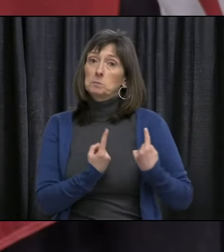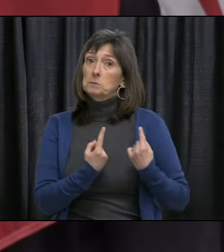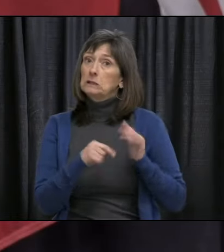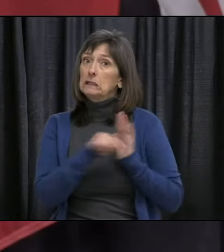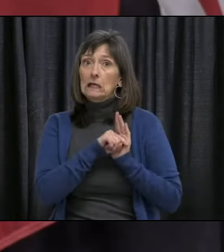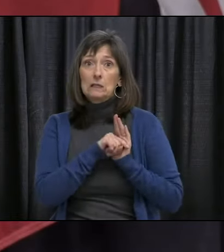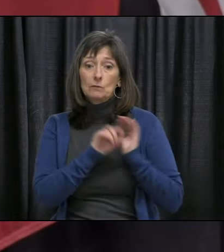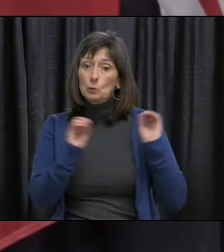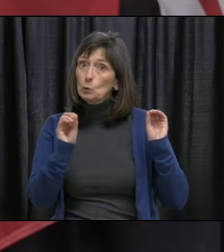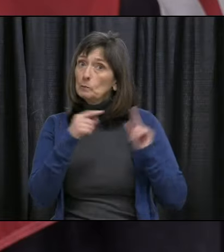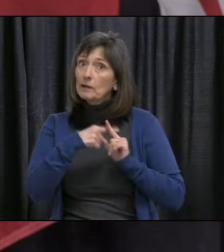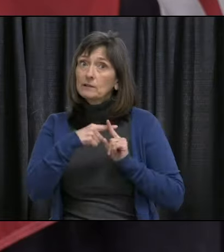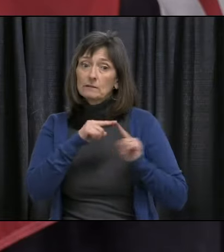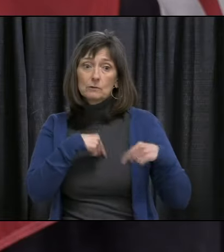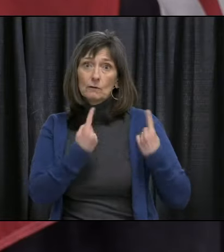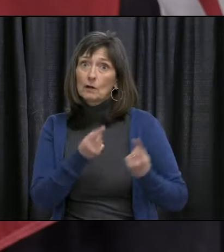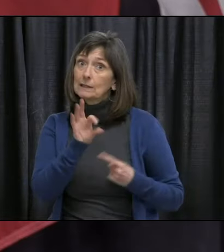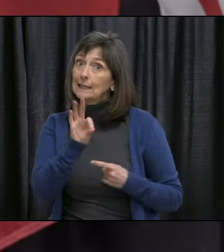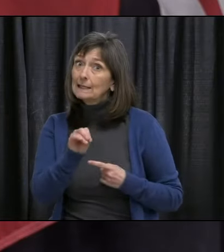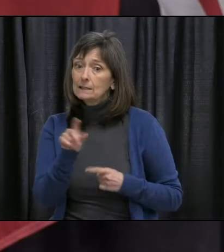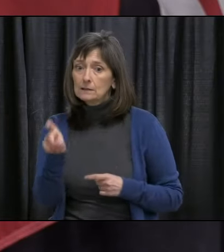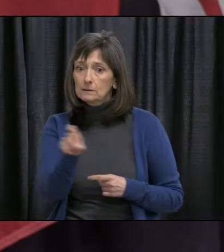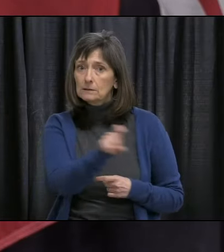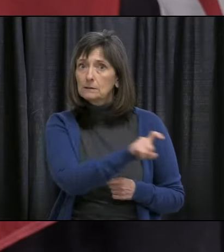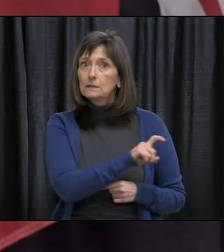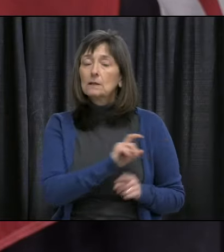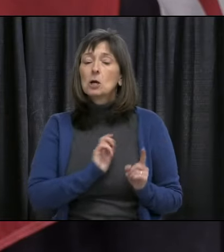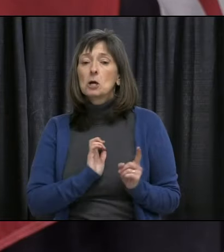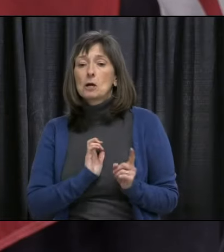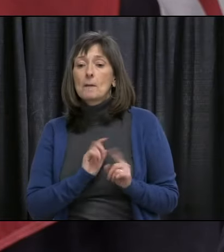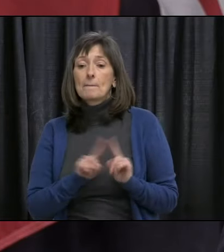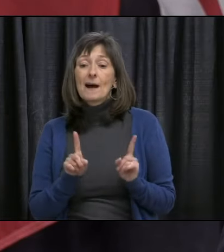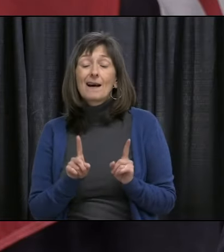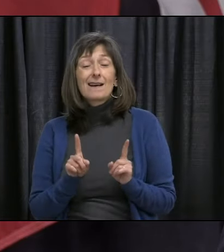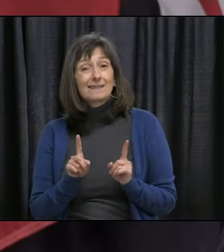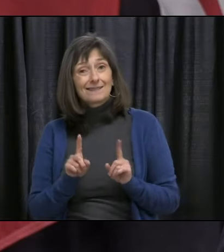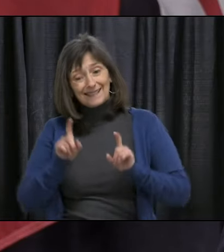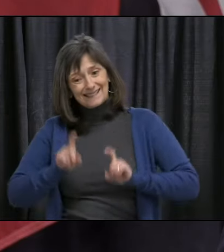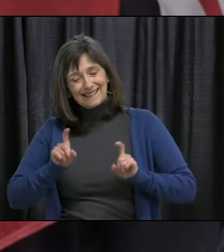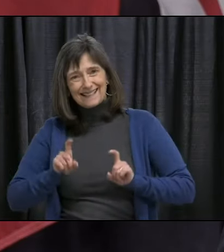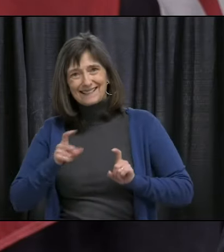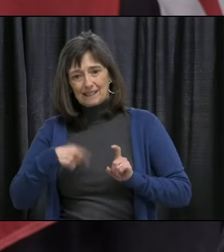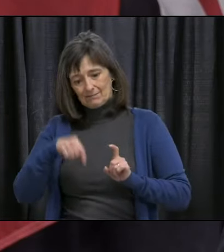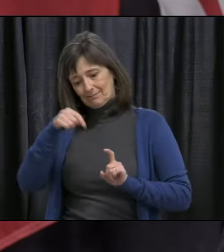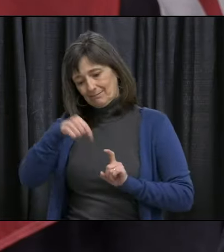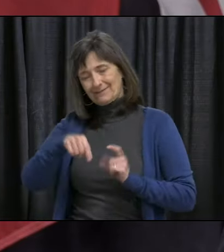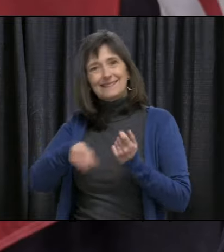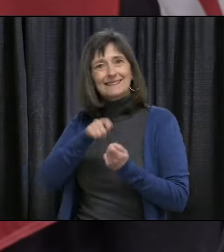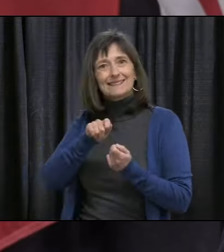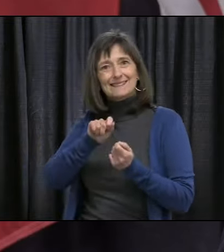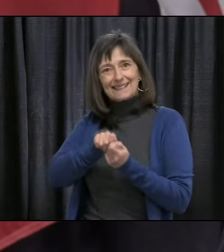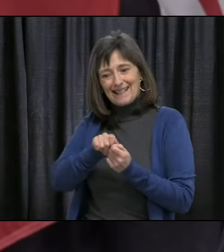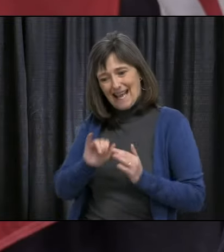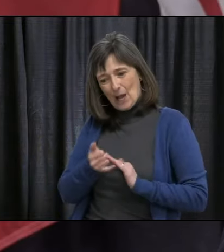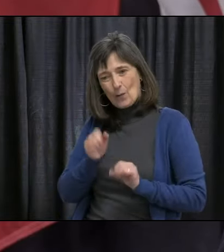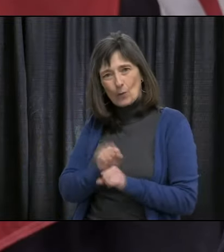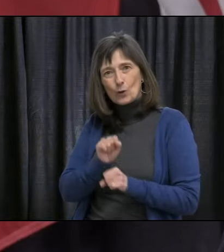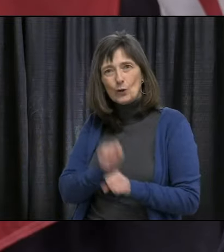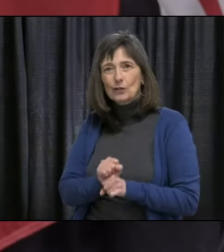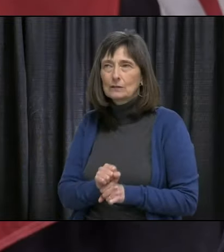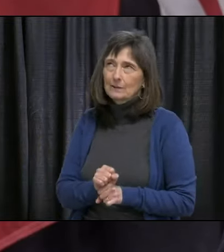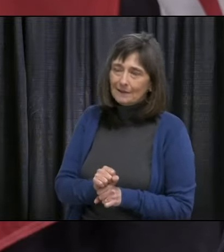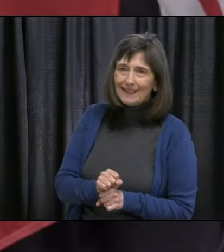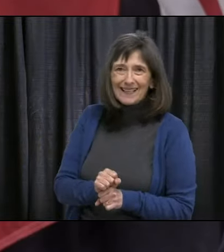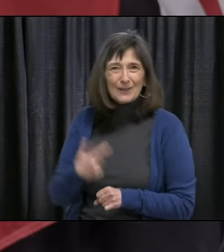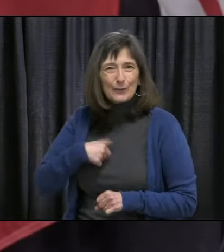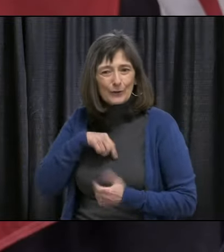just described about the testing, we've all been learning some lessons, and we've heard Minister Hagee say many times